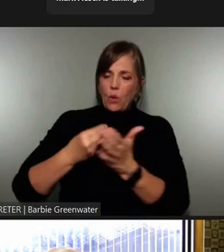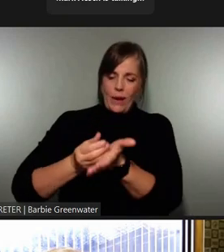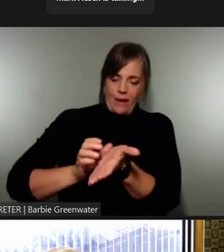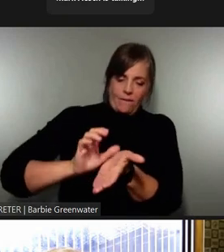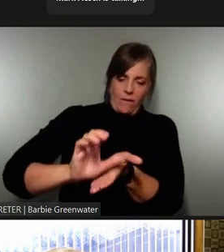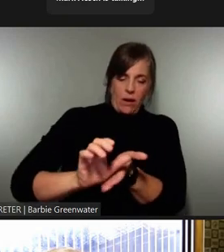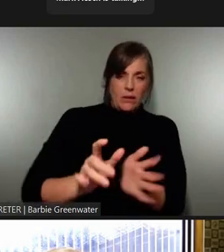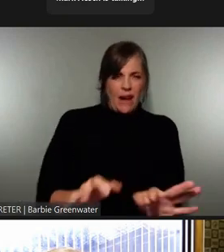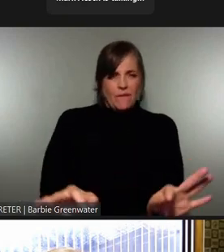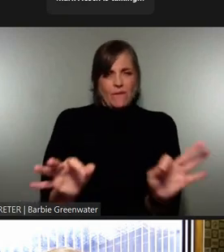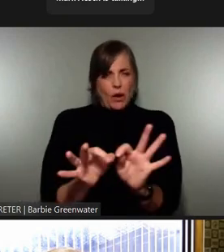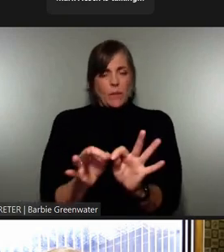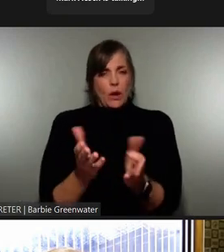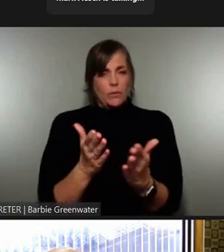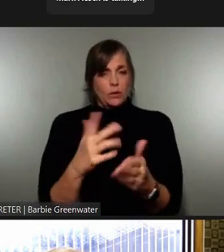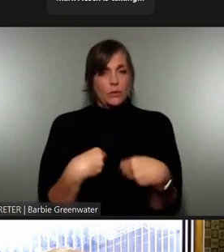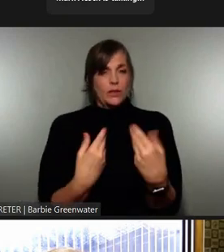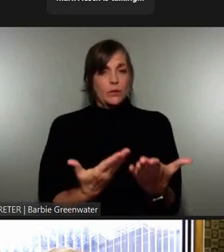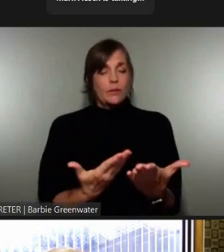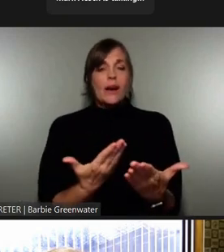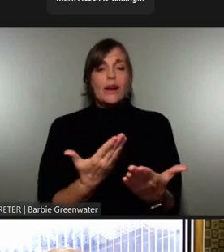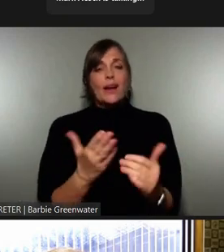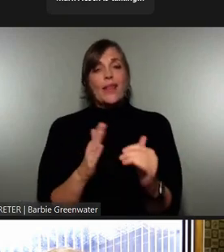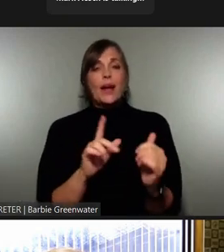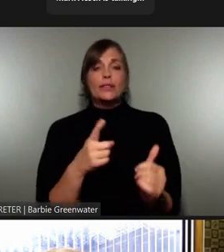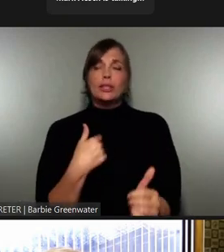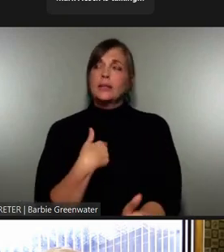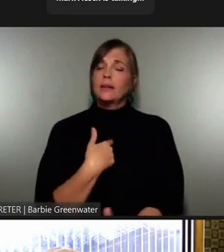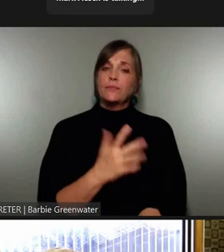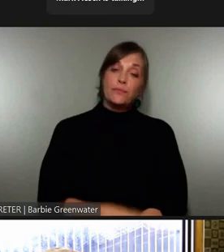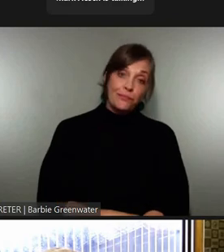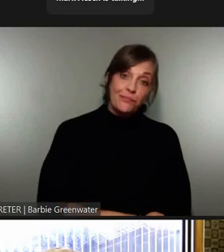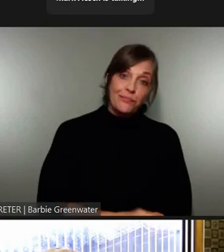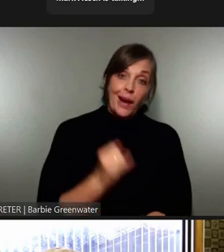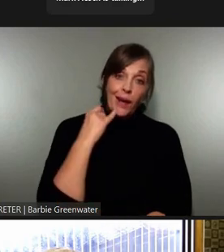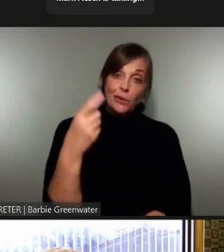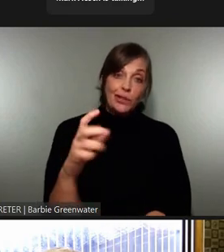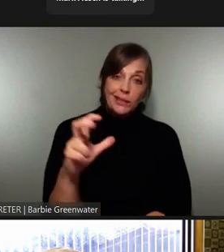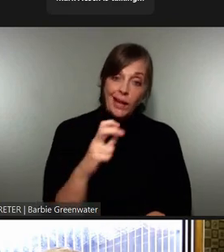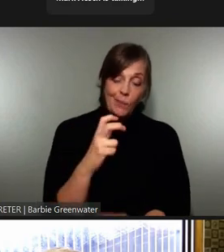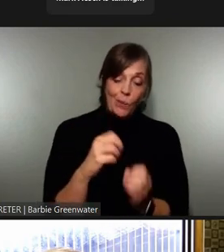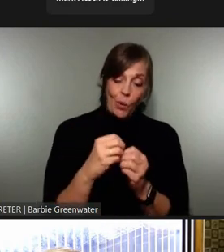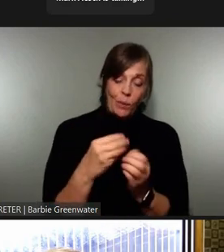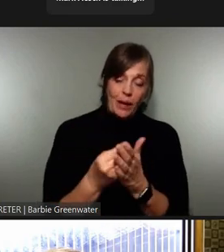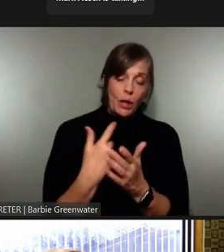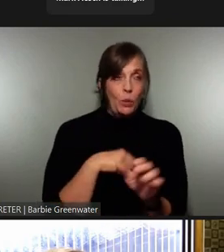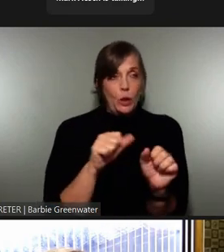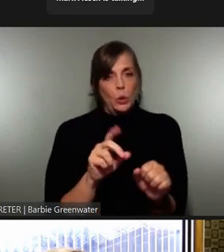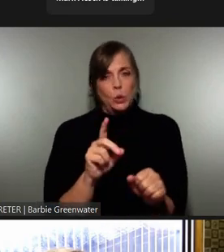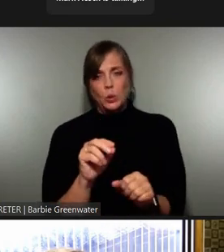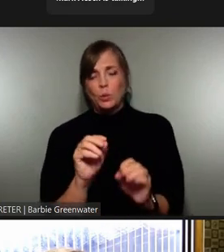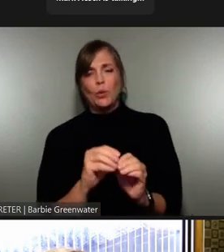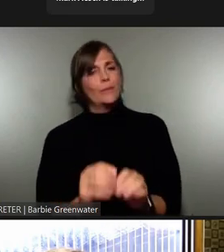valuable service that we deliver, rather than simply saying, well, if you just gave me, quote, more money, we'd be able to do more. Or